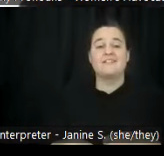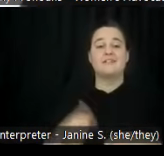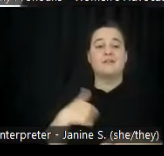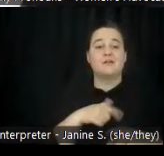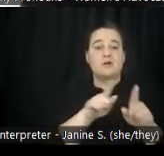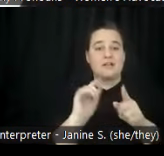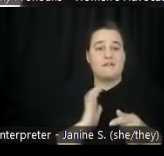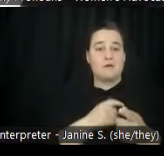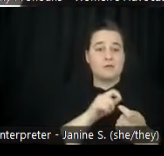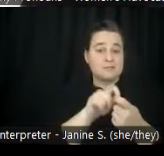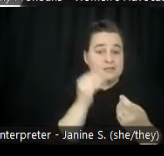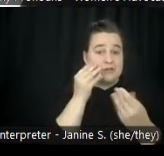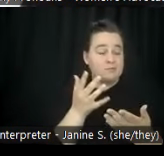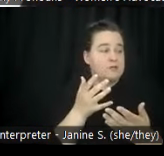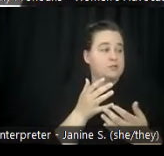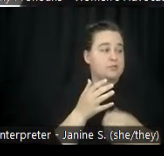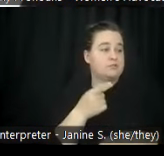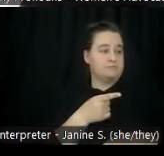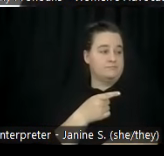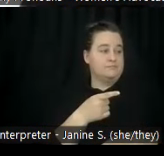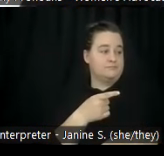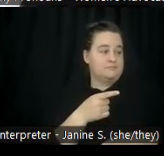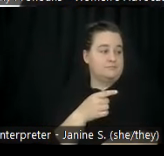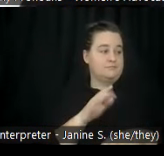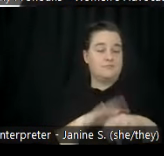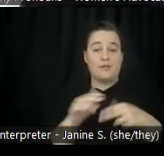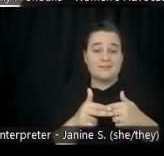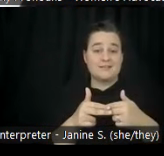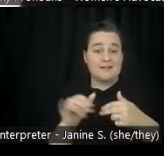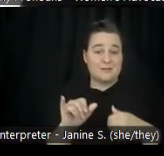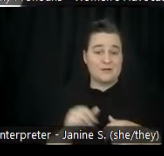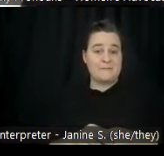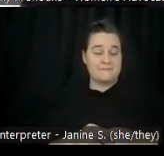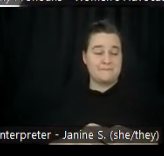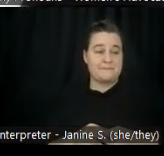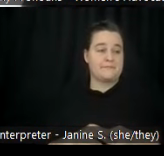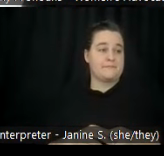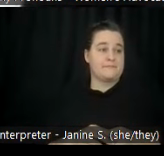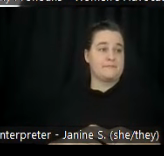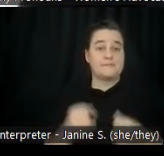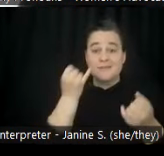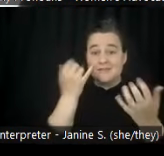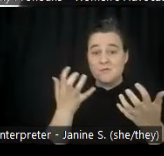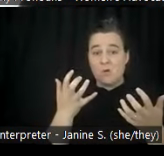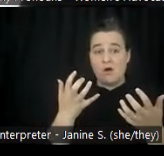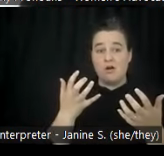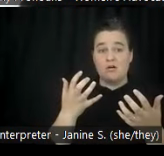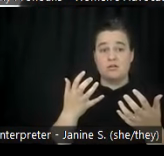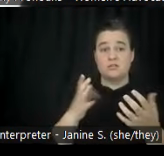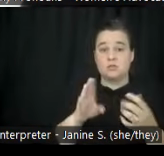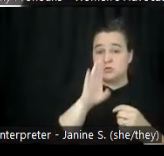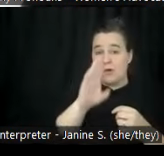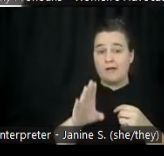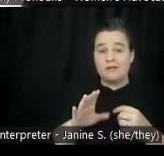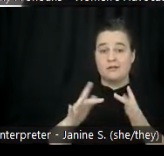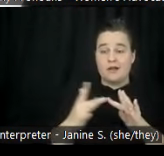our specific information on this page as well. So if you want to directly add our crisis